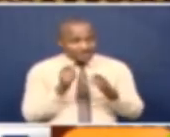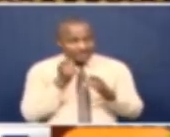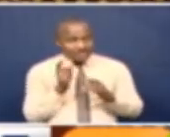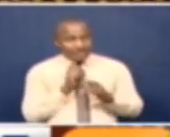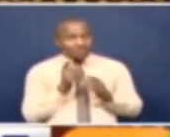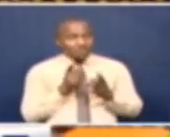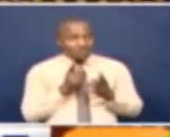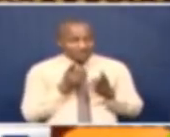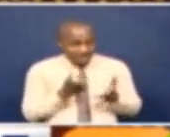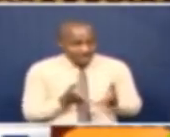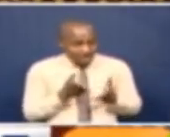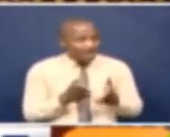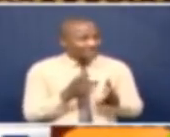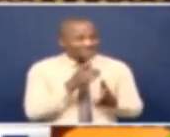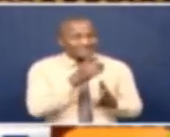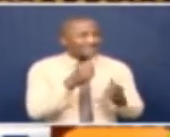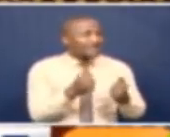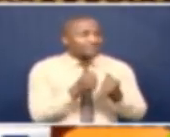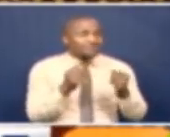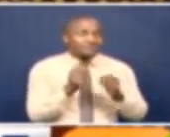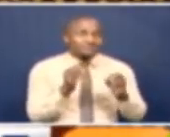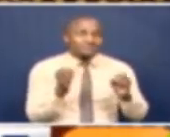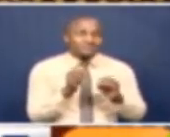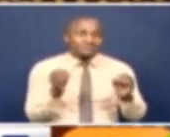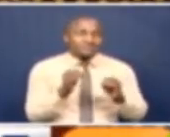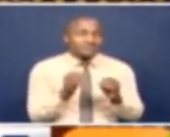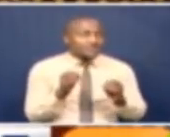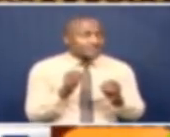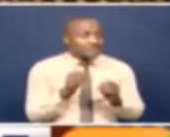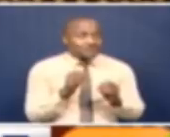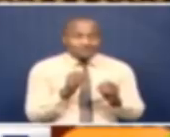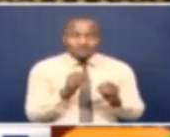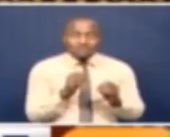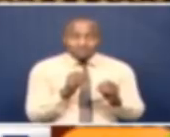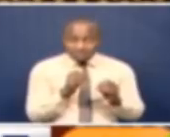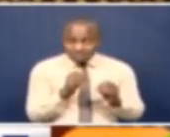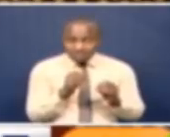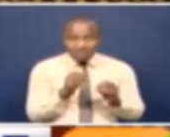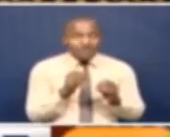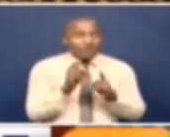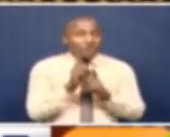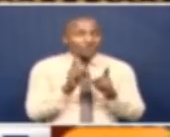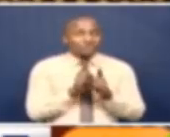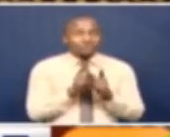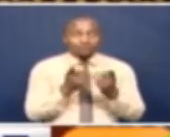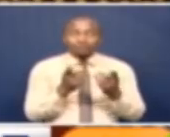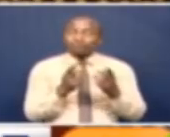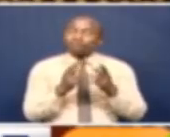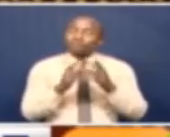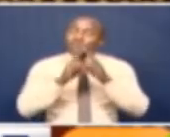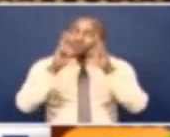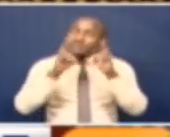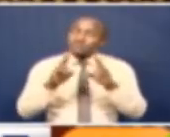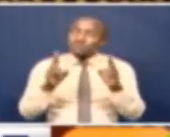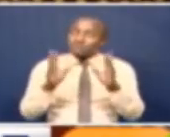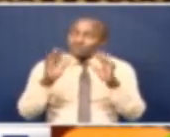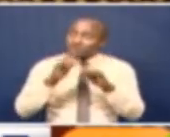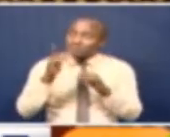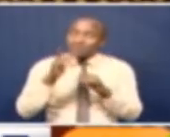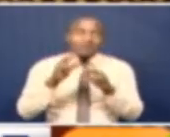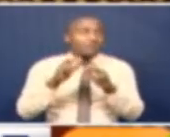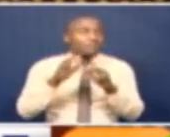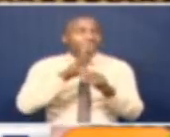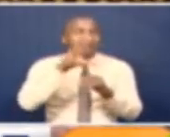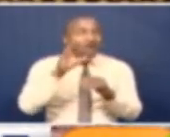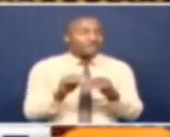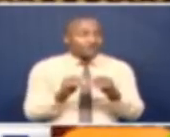don't think that will happen. Let's not delude ourselves. There is no forum internationally, whether it be the African Commission on Human